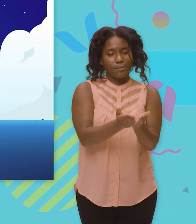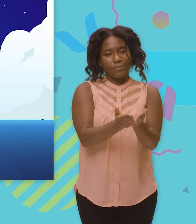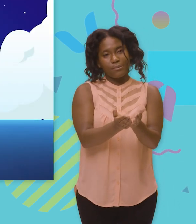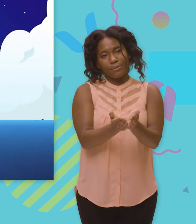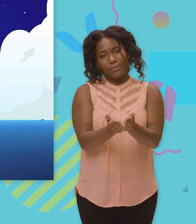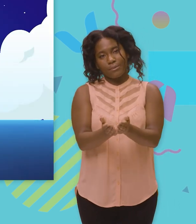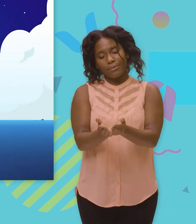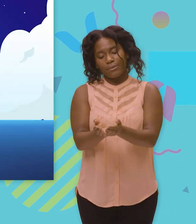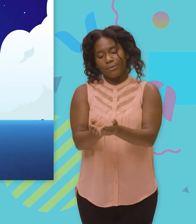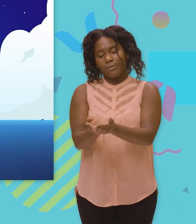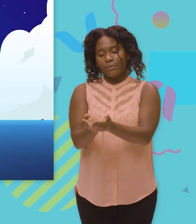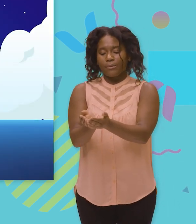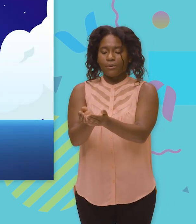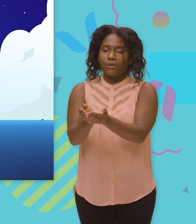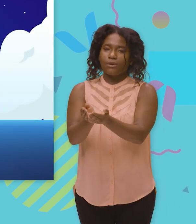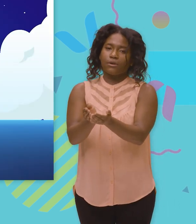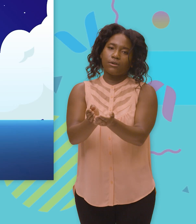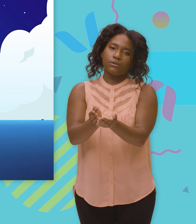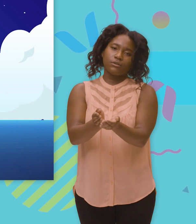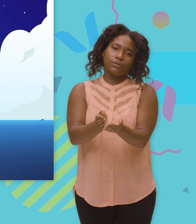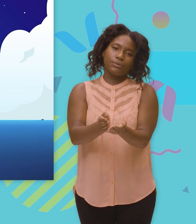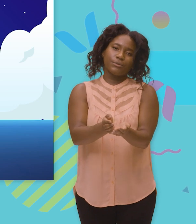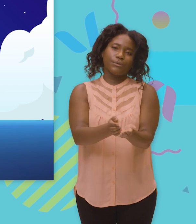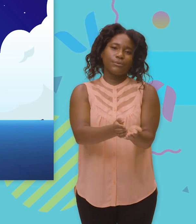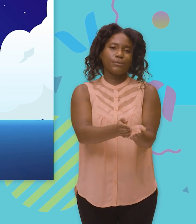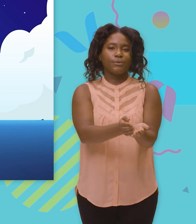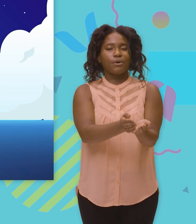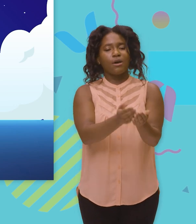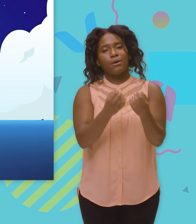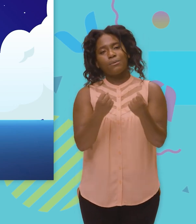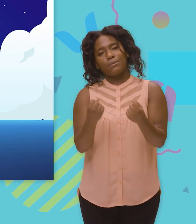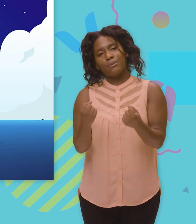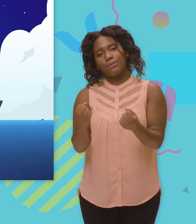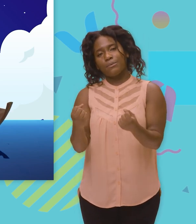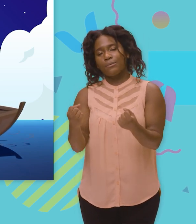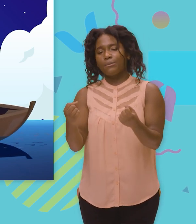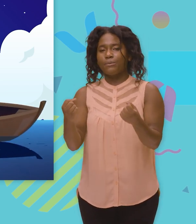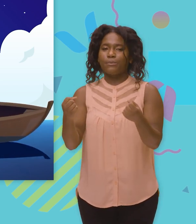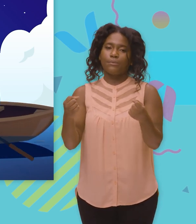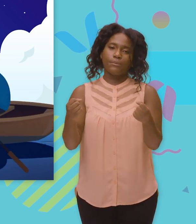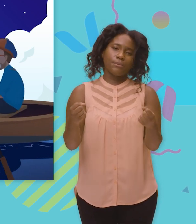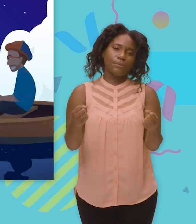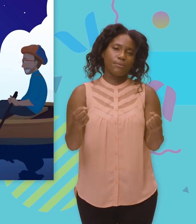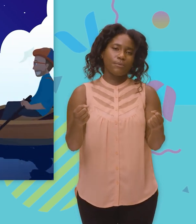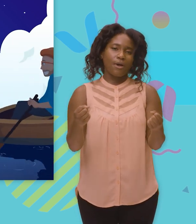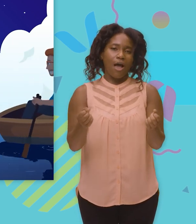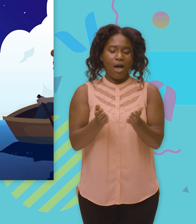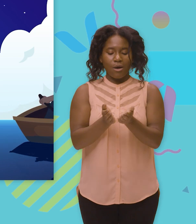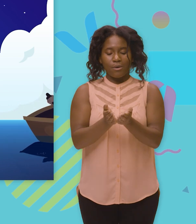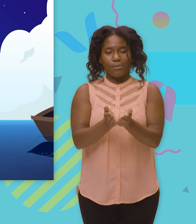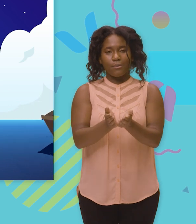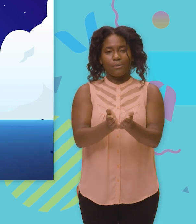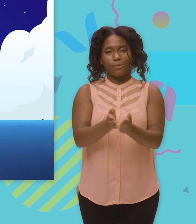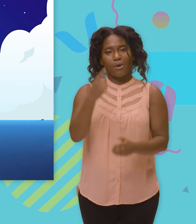down the river, sailing on the sea, cruising on the